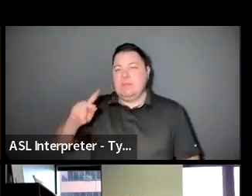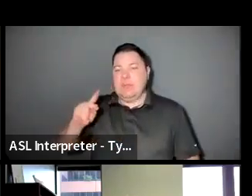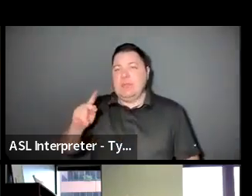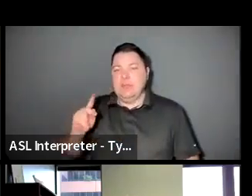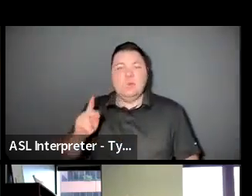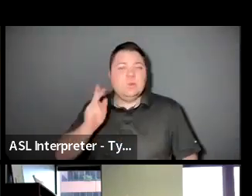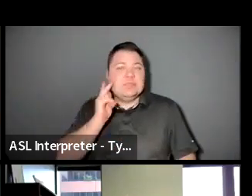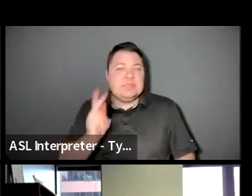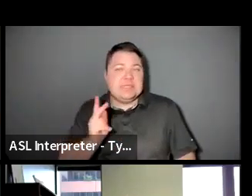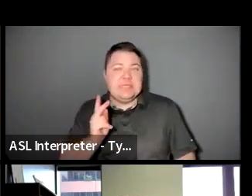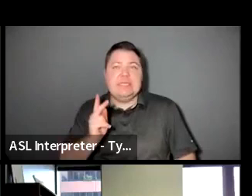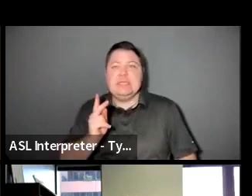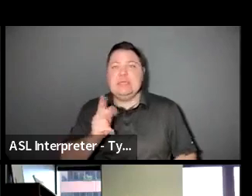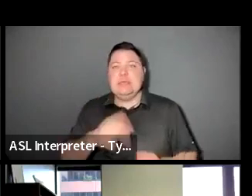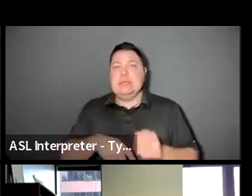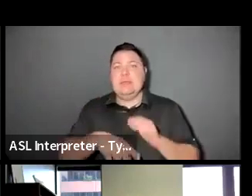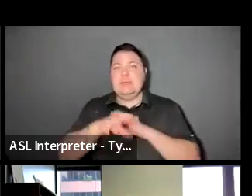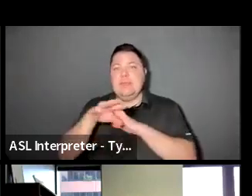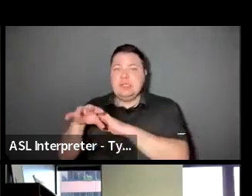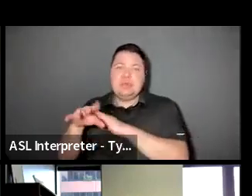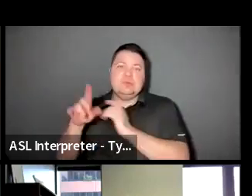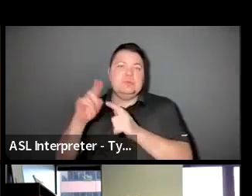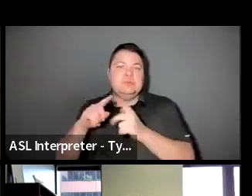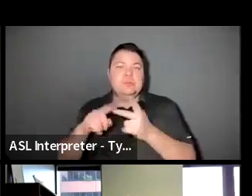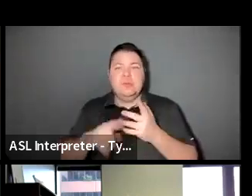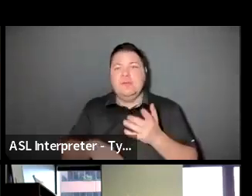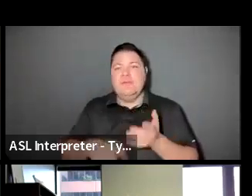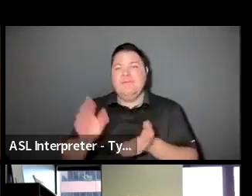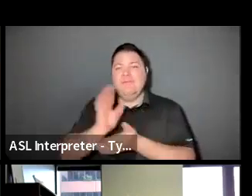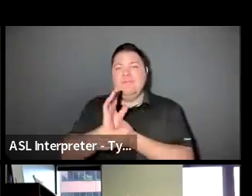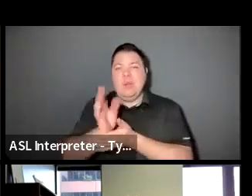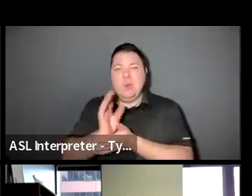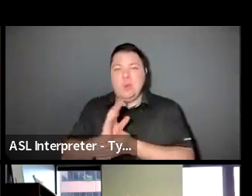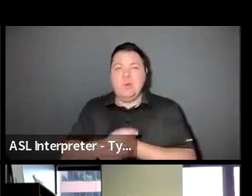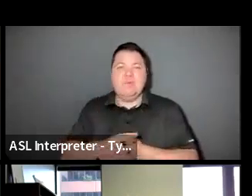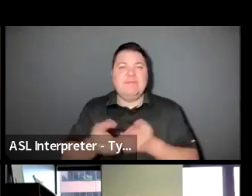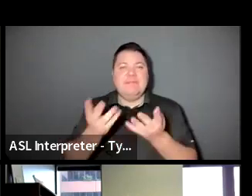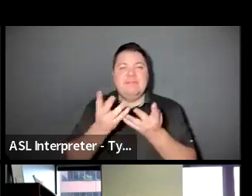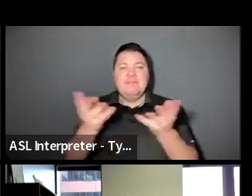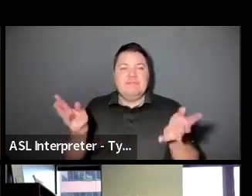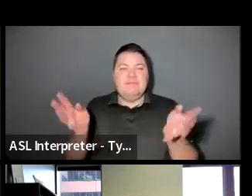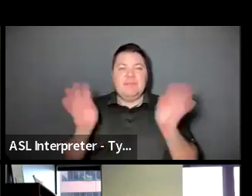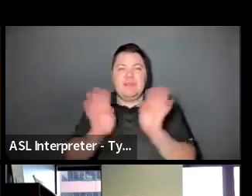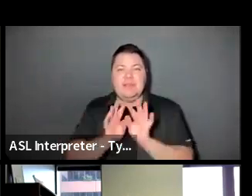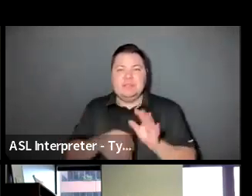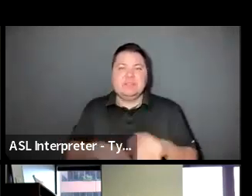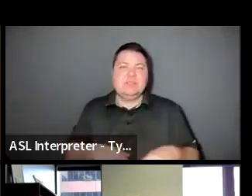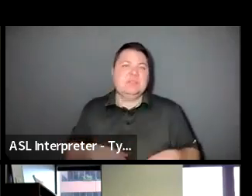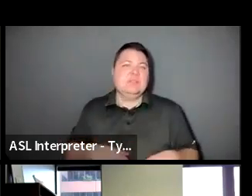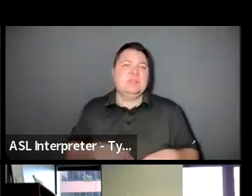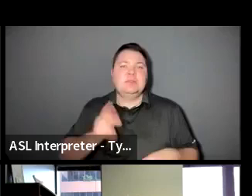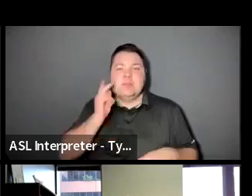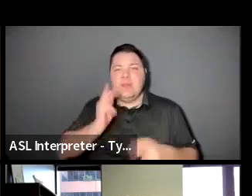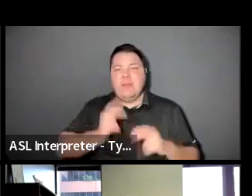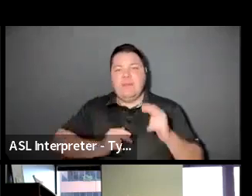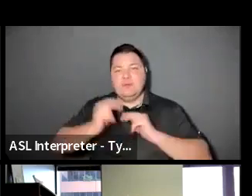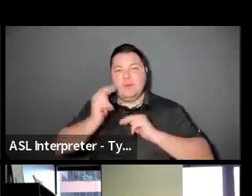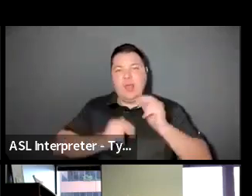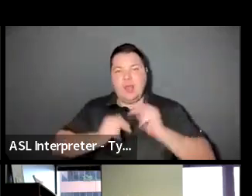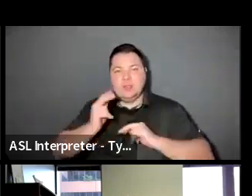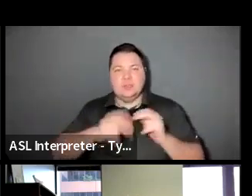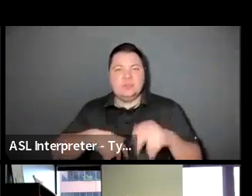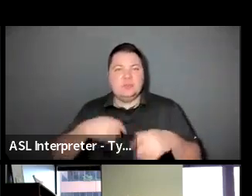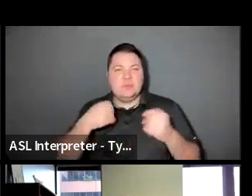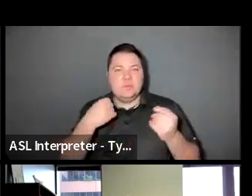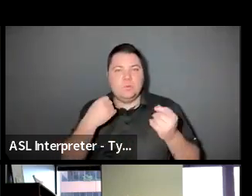footage, videos of the fences, videos of the construction that's going on. I'm trying to stay up-to-date, if not